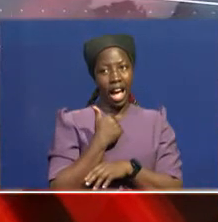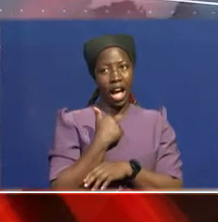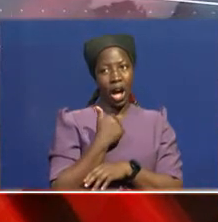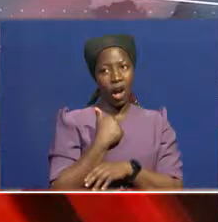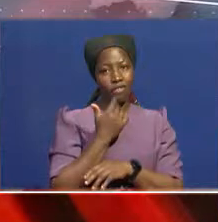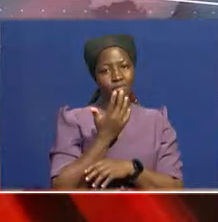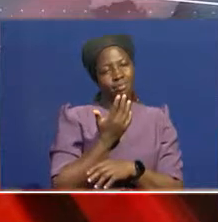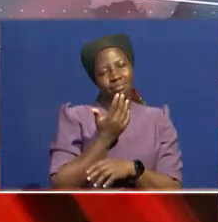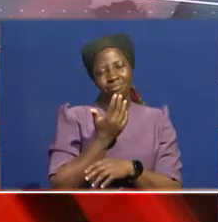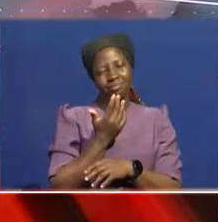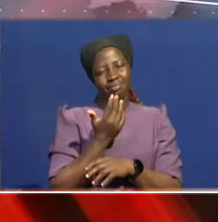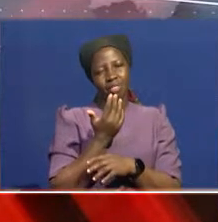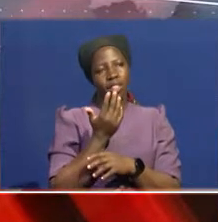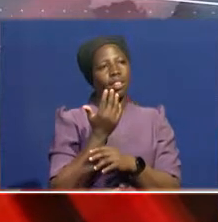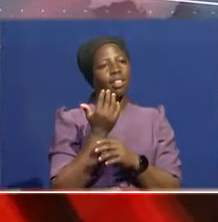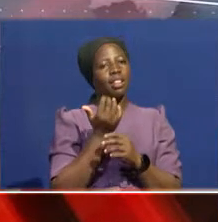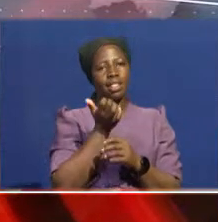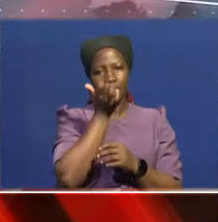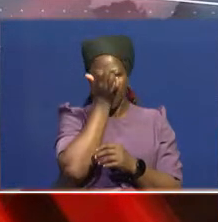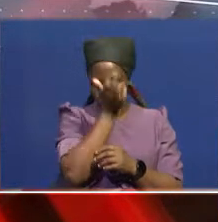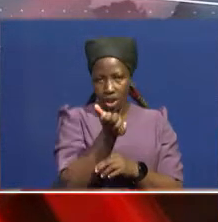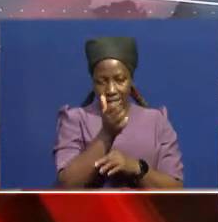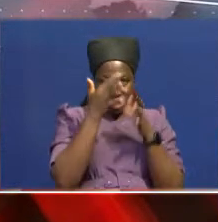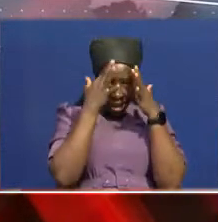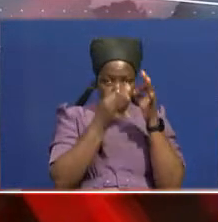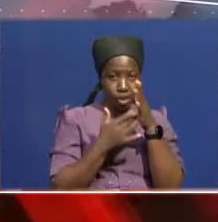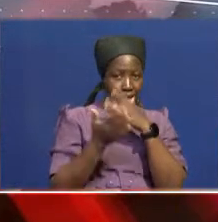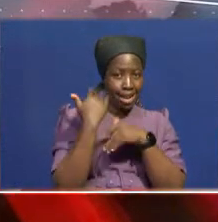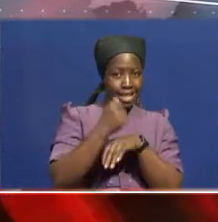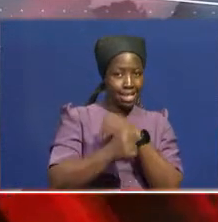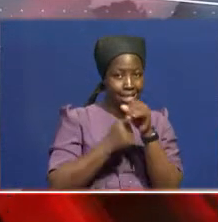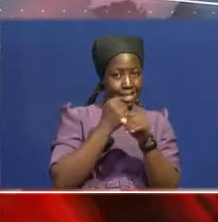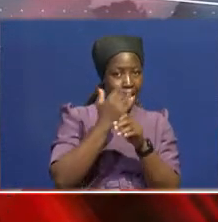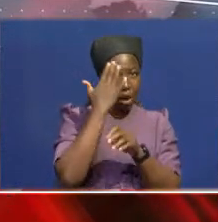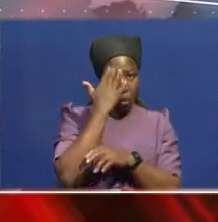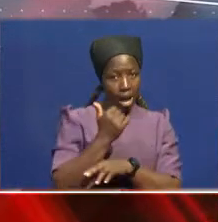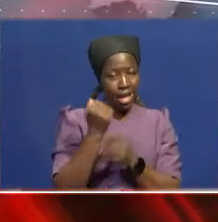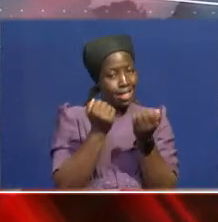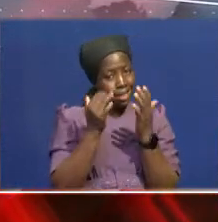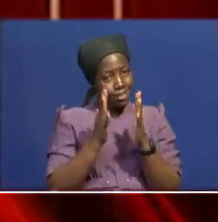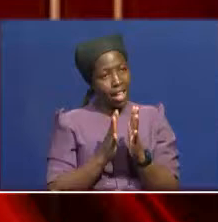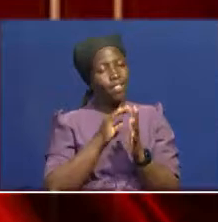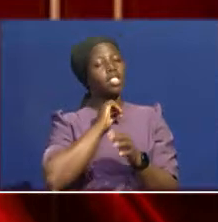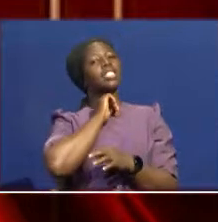year following a hue and cry by the drivers citing oppression.